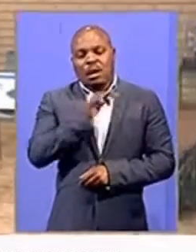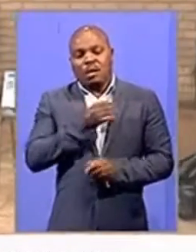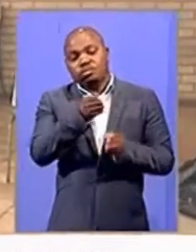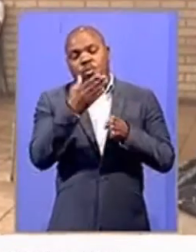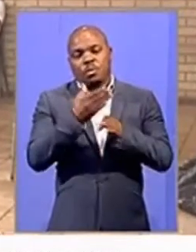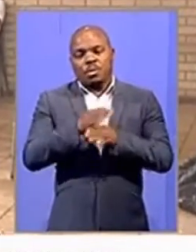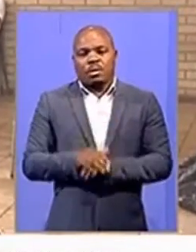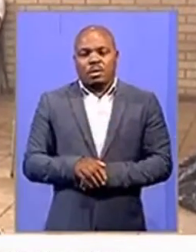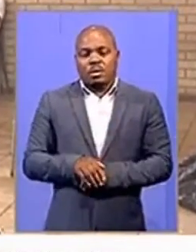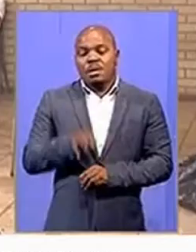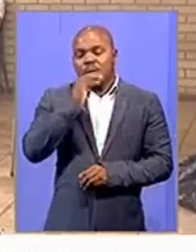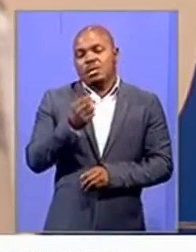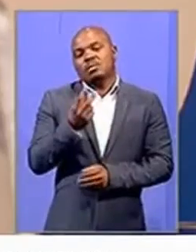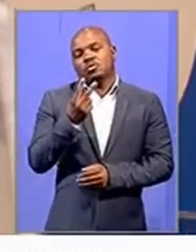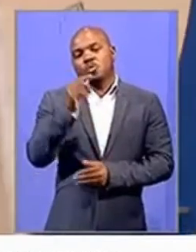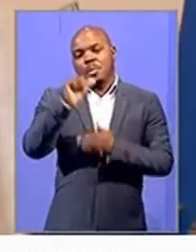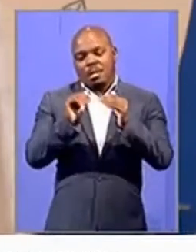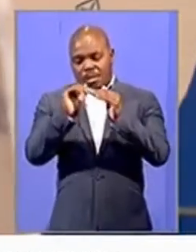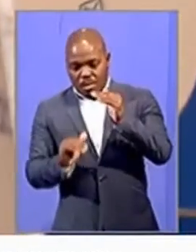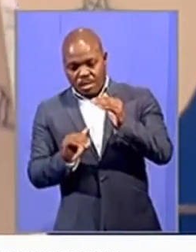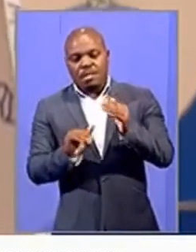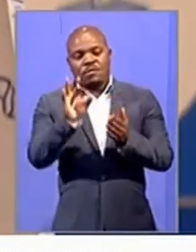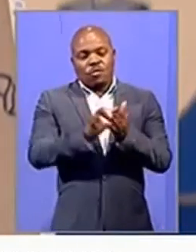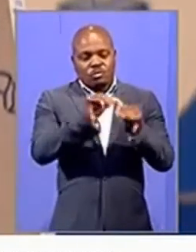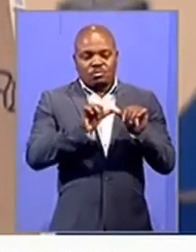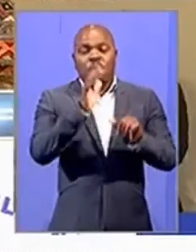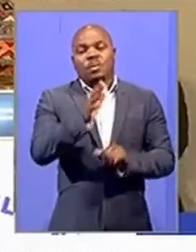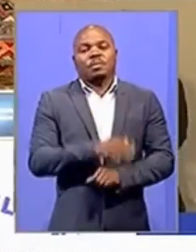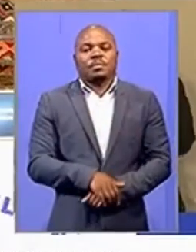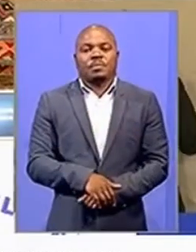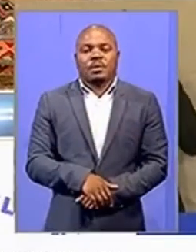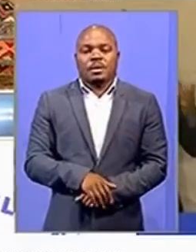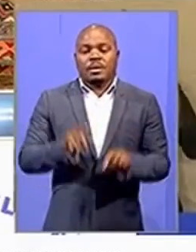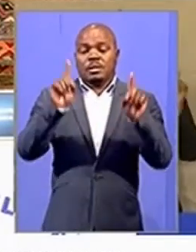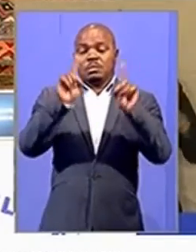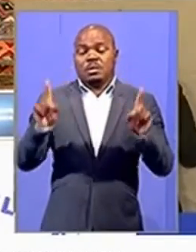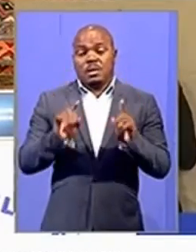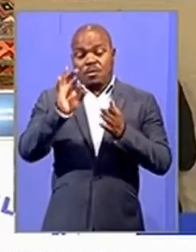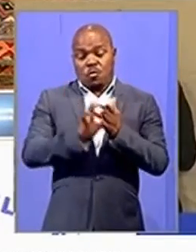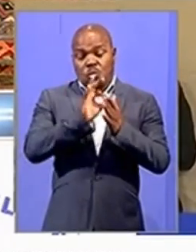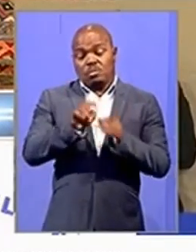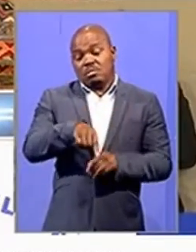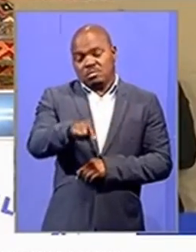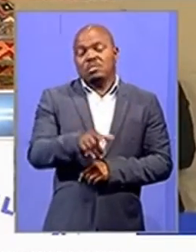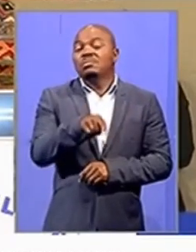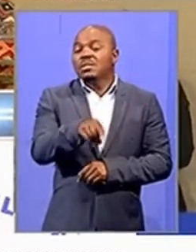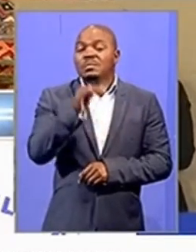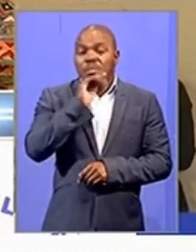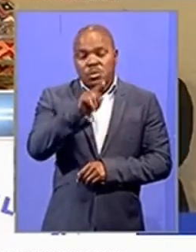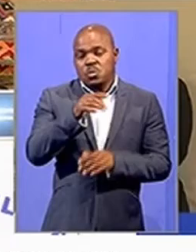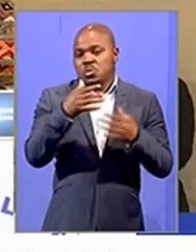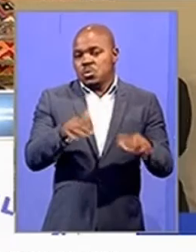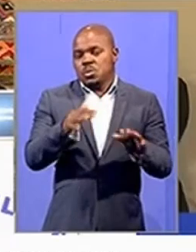e saletswe fela ke dikgwedi di le kwa tlase ga di le 2 go tshwara ditlhopo. Special vote in these elections are going